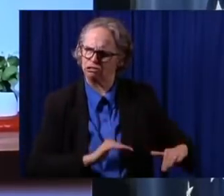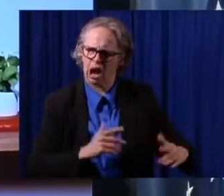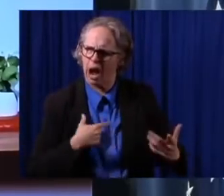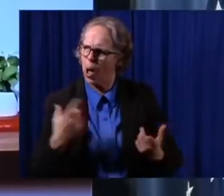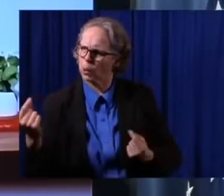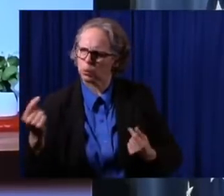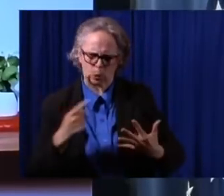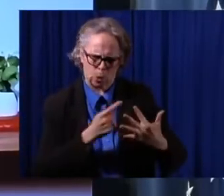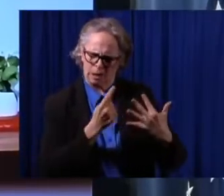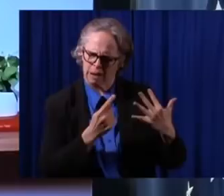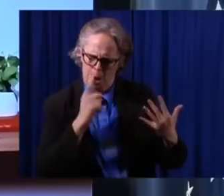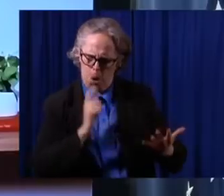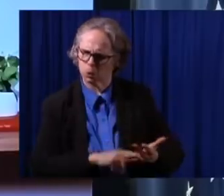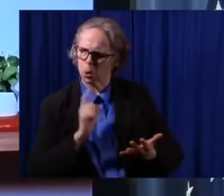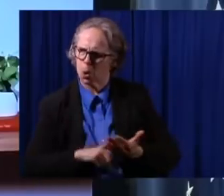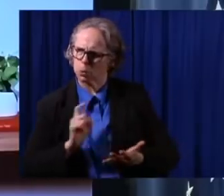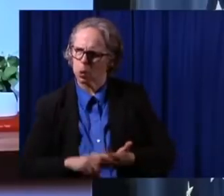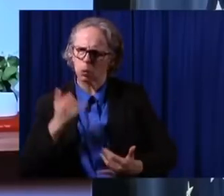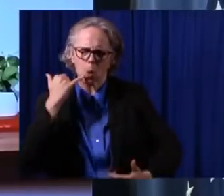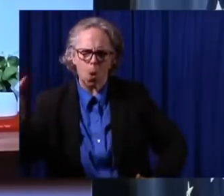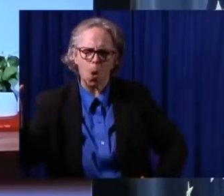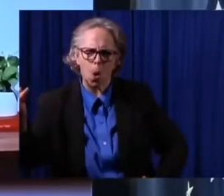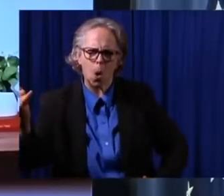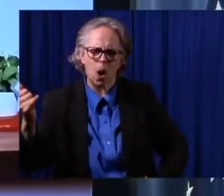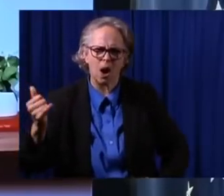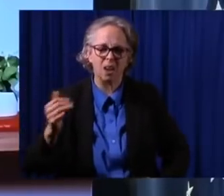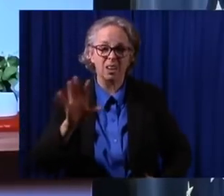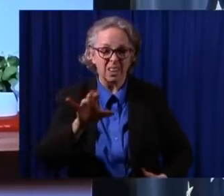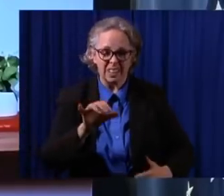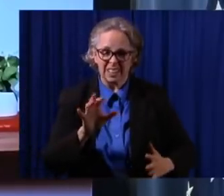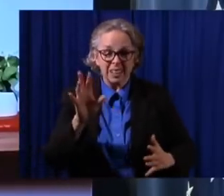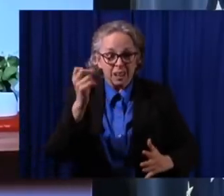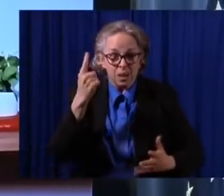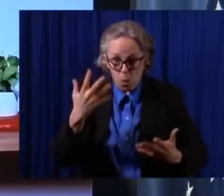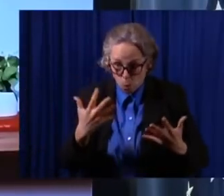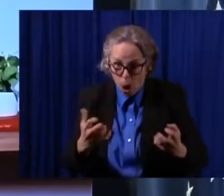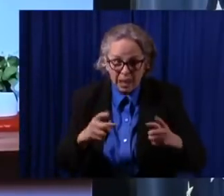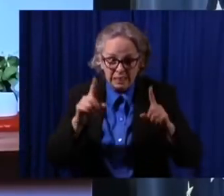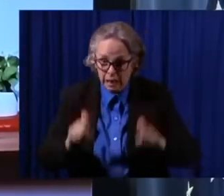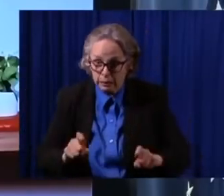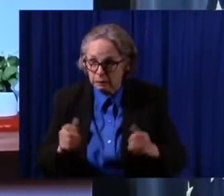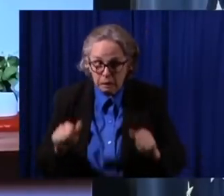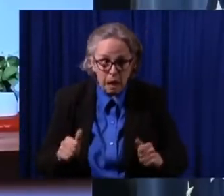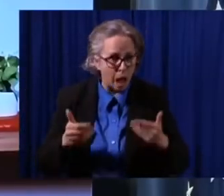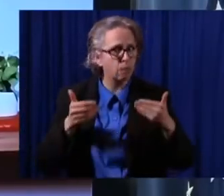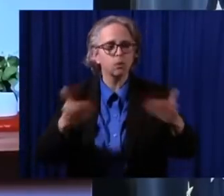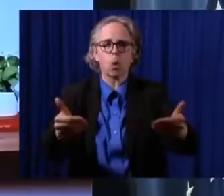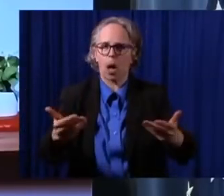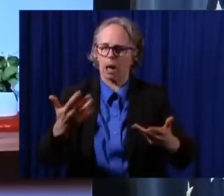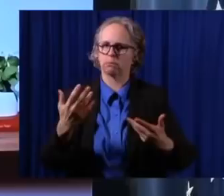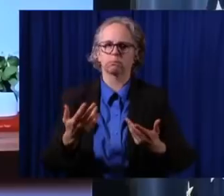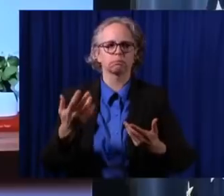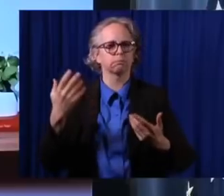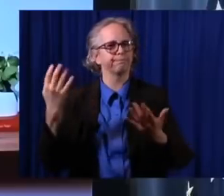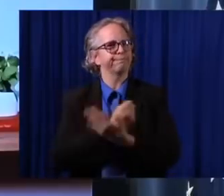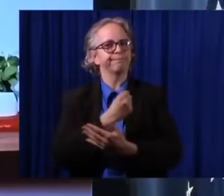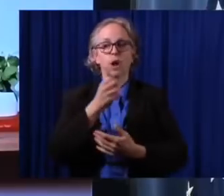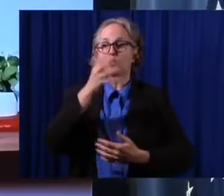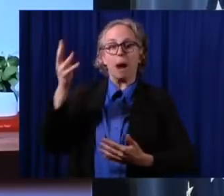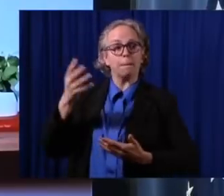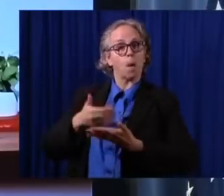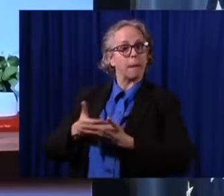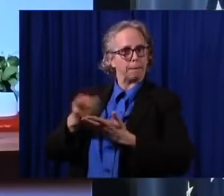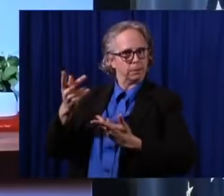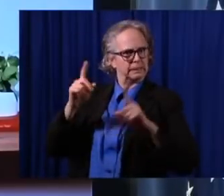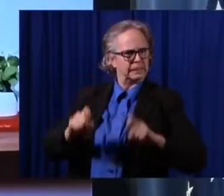anybody that wants to be tested can be tested. Certainly, that's our policy here at Rainbow. We've liberalized our testing such that any child with symptoms can